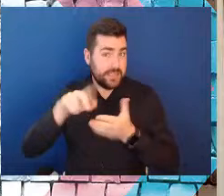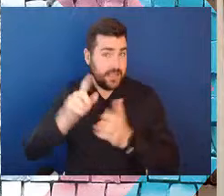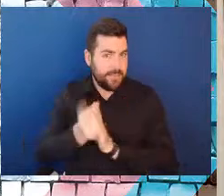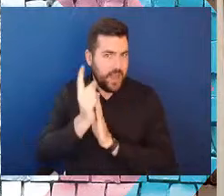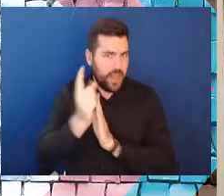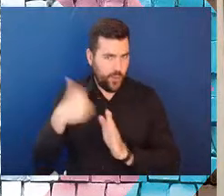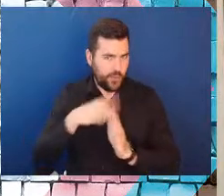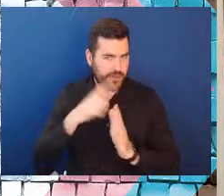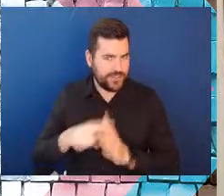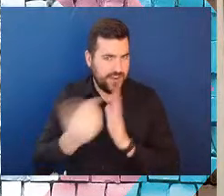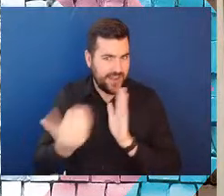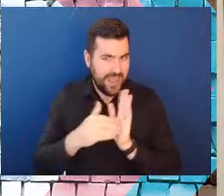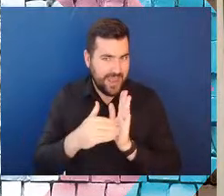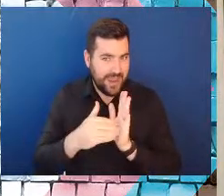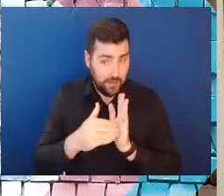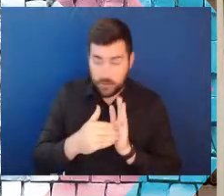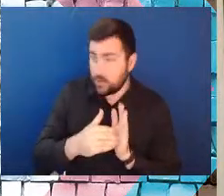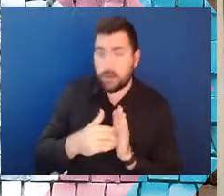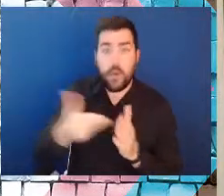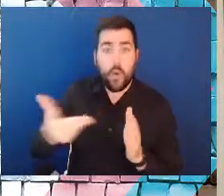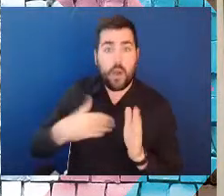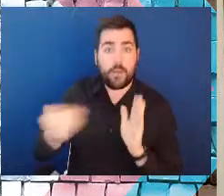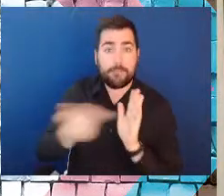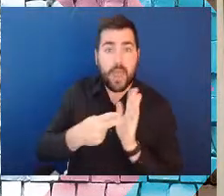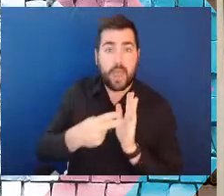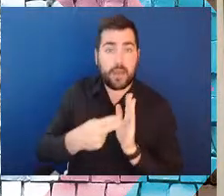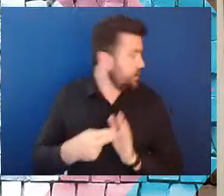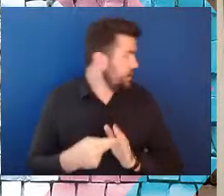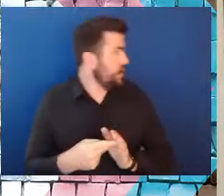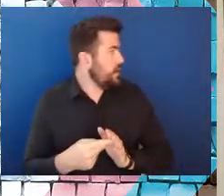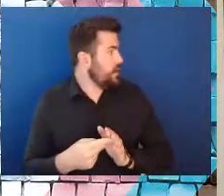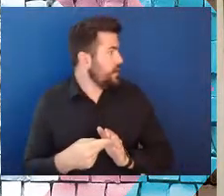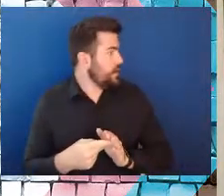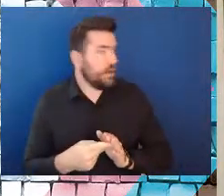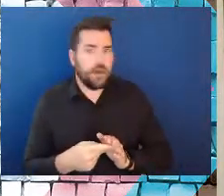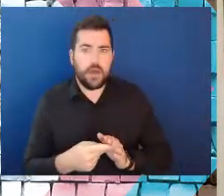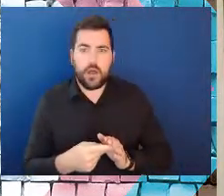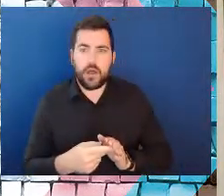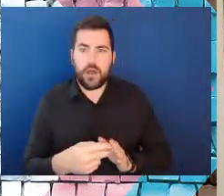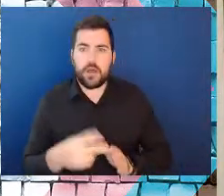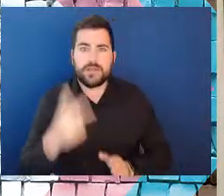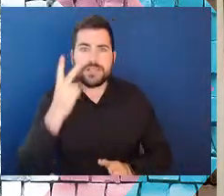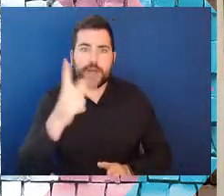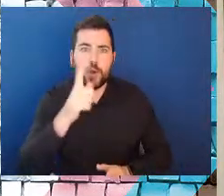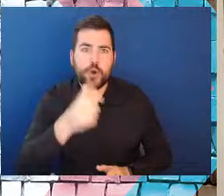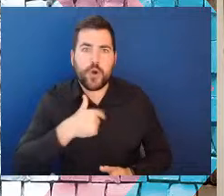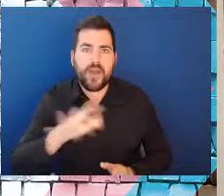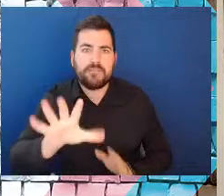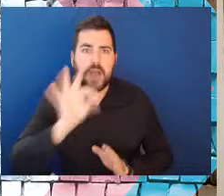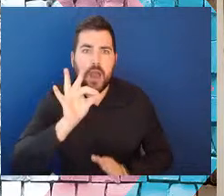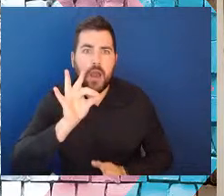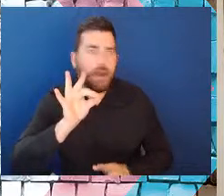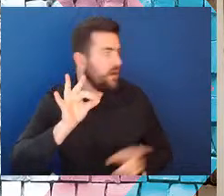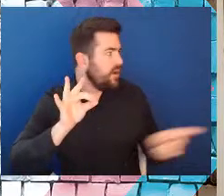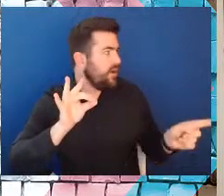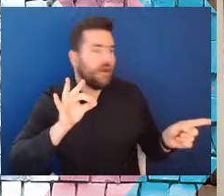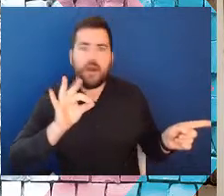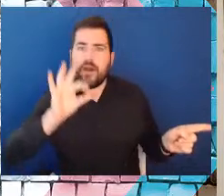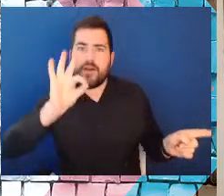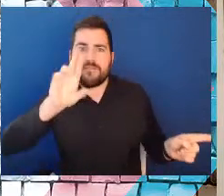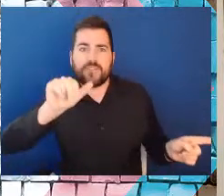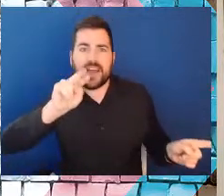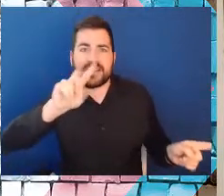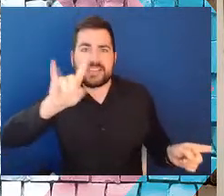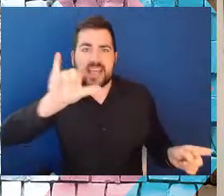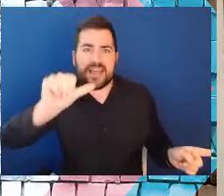Hey, welcome back. Look who I found. It's Fringezilla. Let me hear one more Fringezilla roar. Ready?